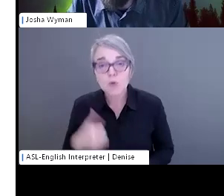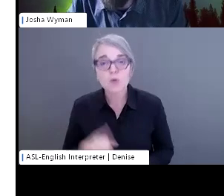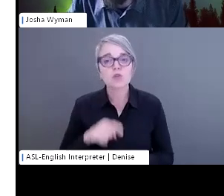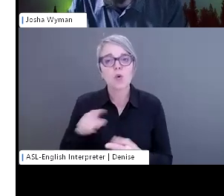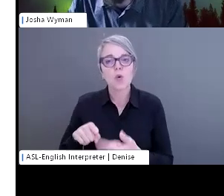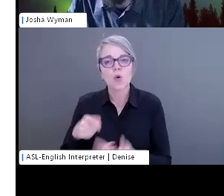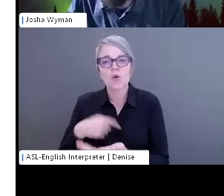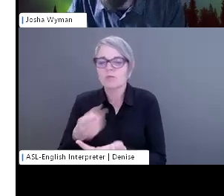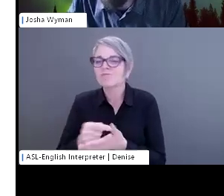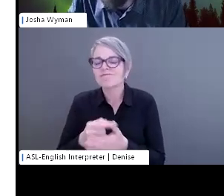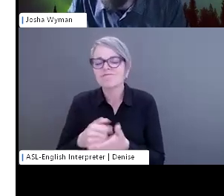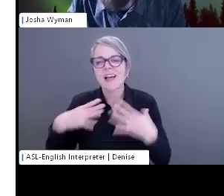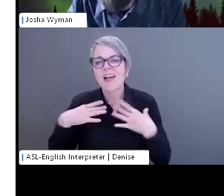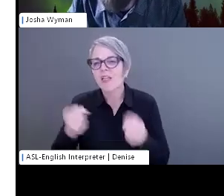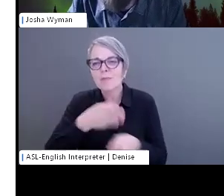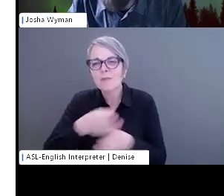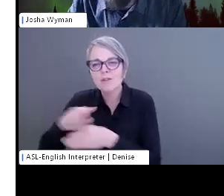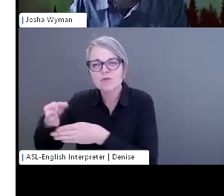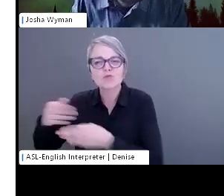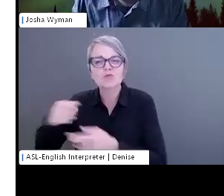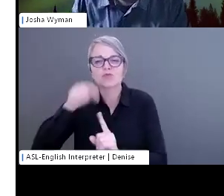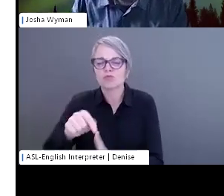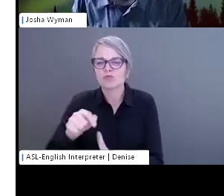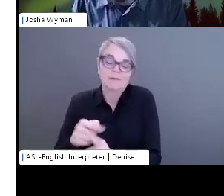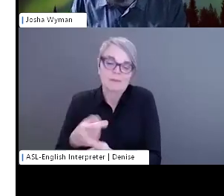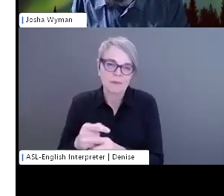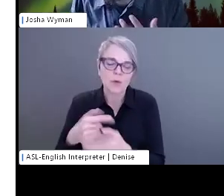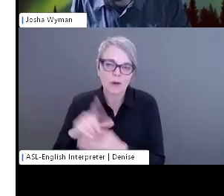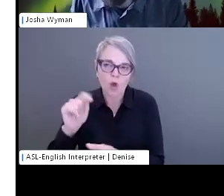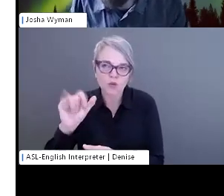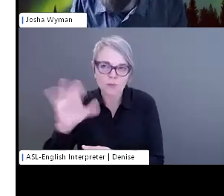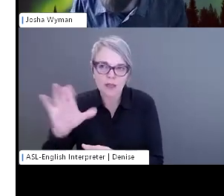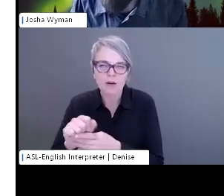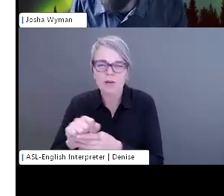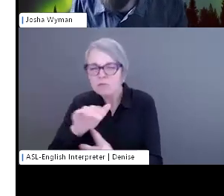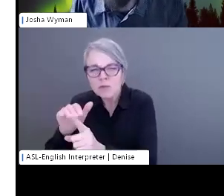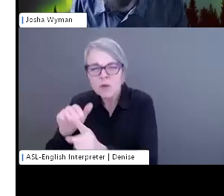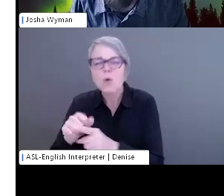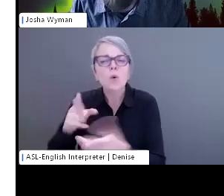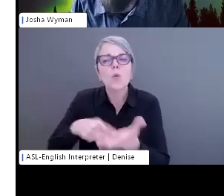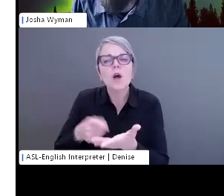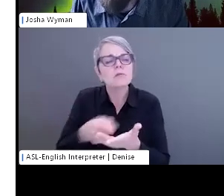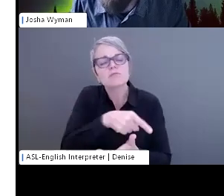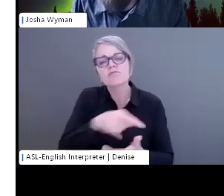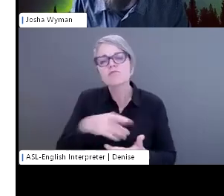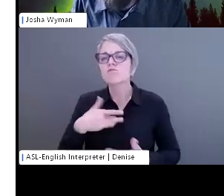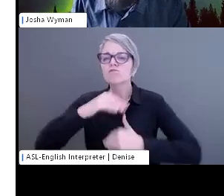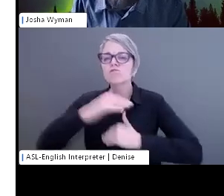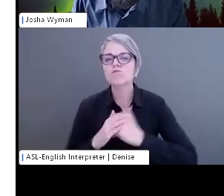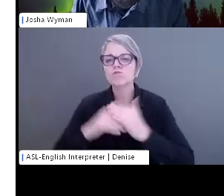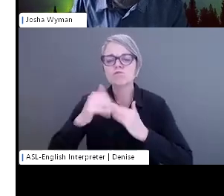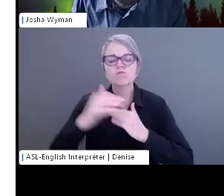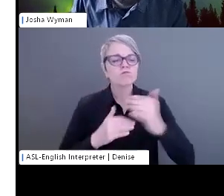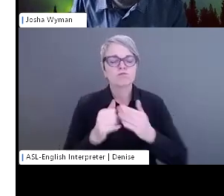best time to interview them. What are some things that might provide comfort? What is their current, level of, language and